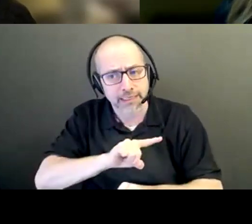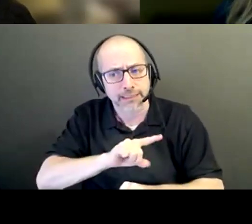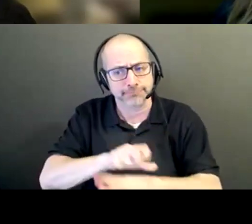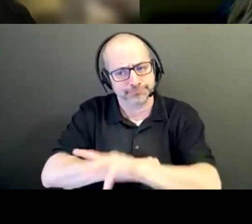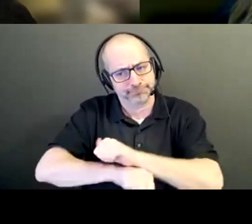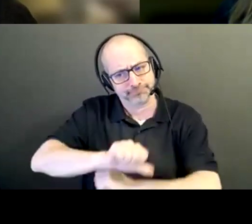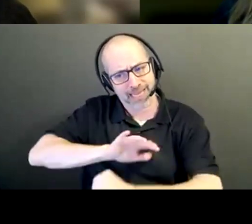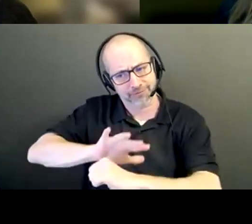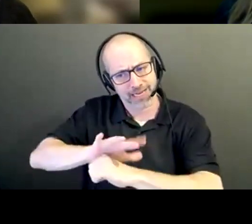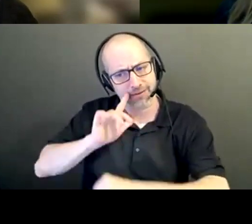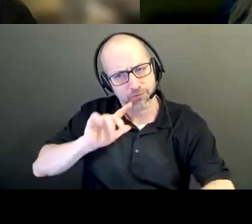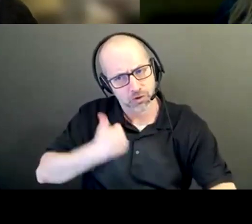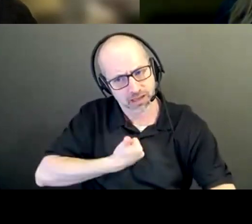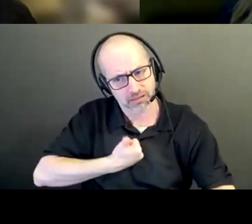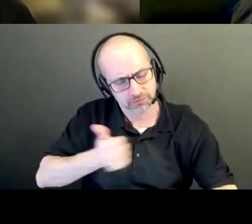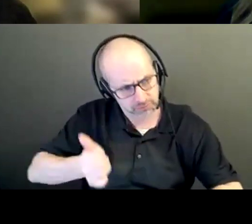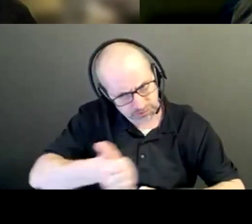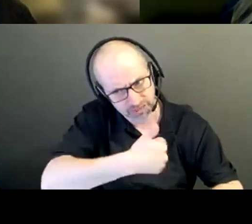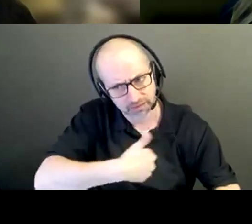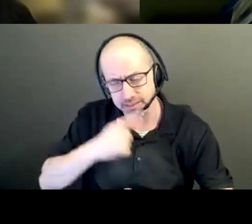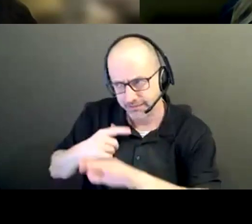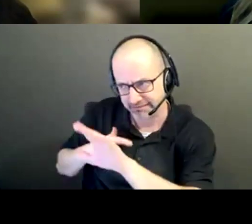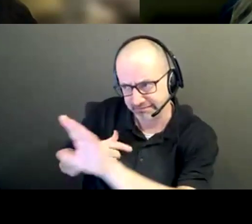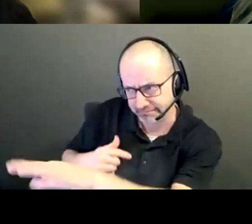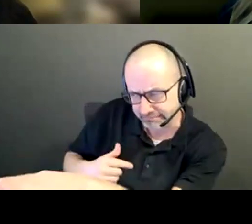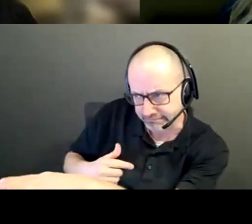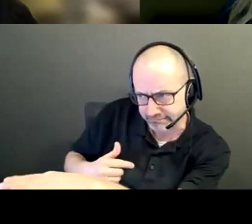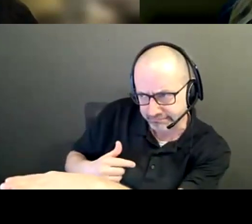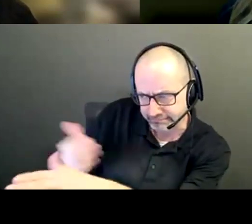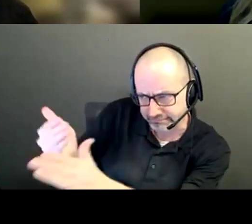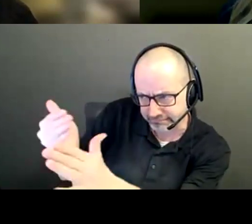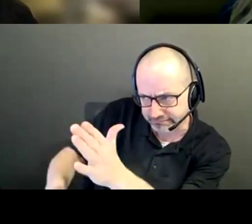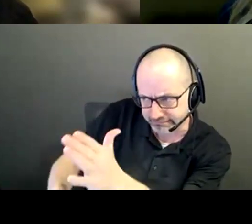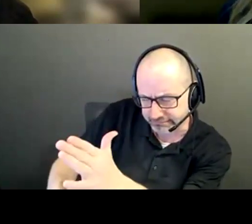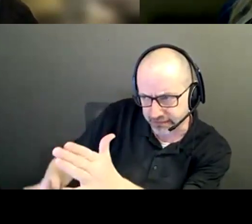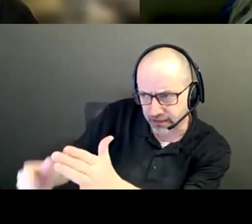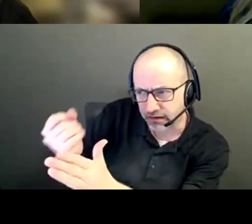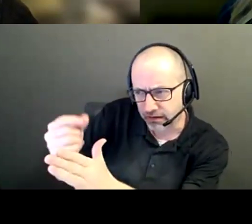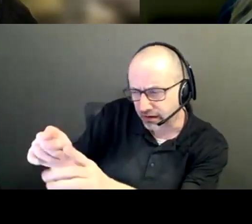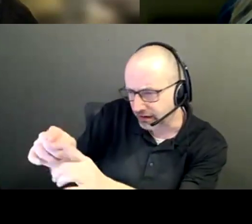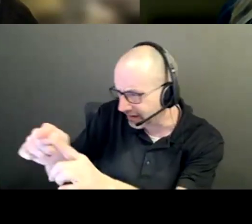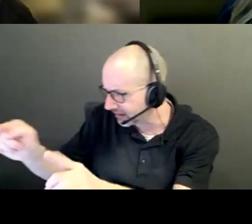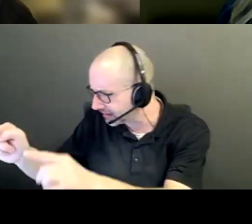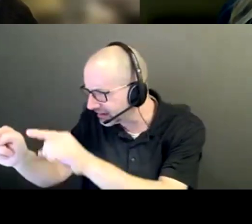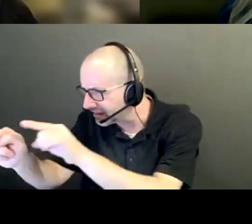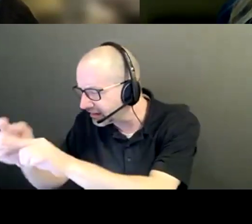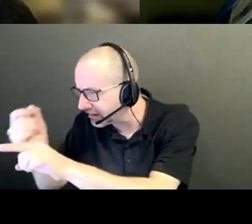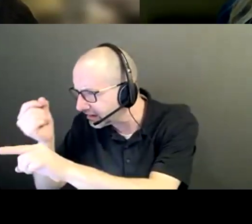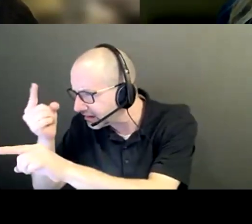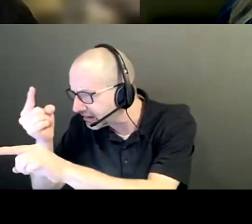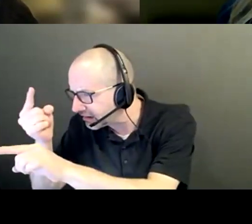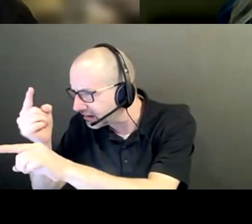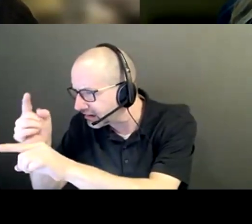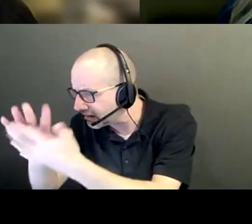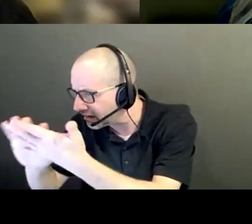hear something, we need to ask them to repeat it themselves in a different way. Because otherwise,